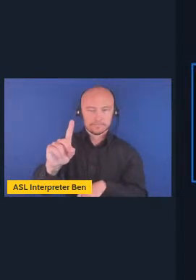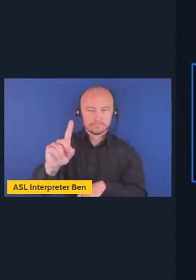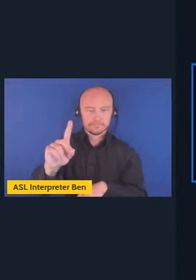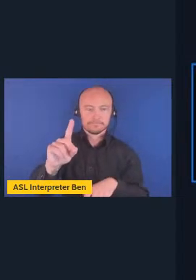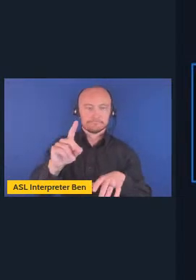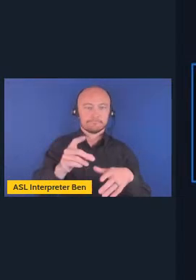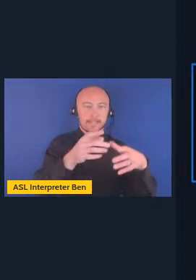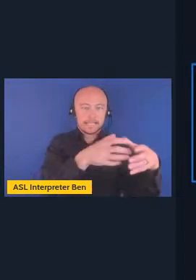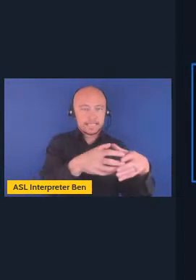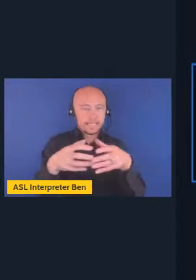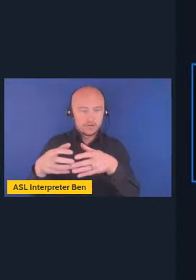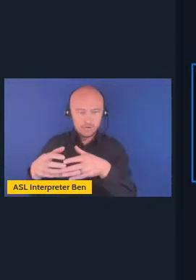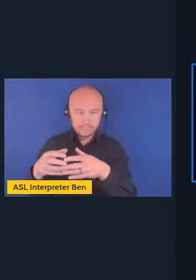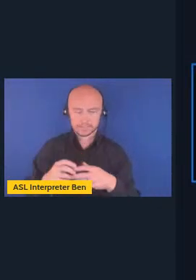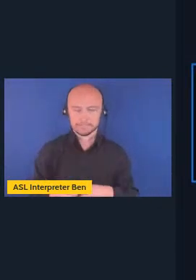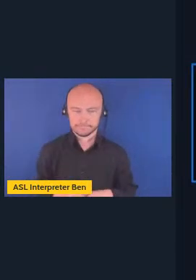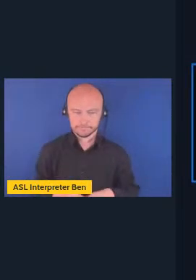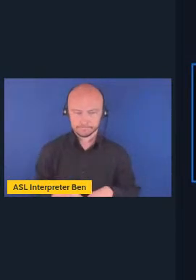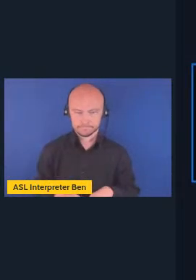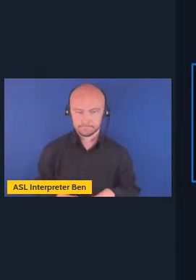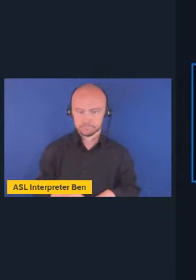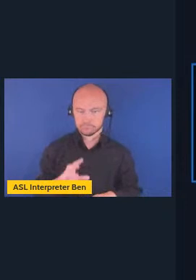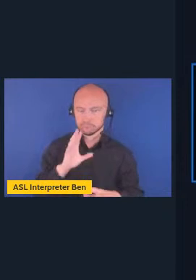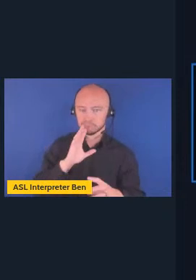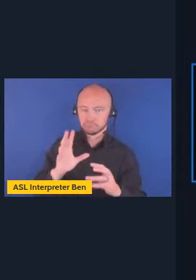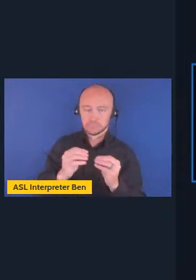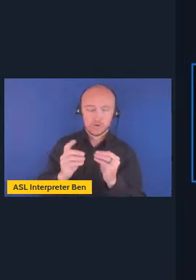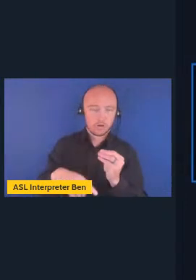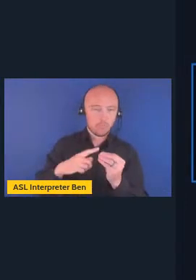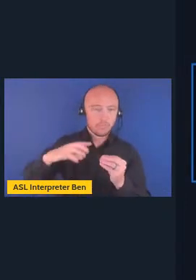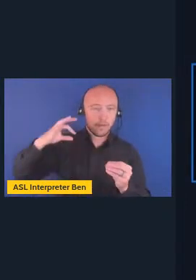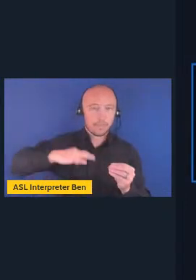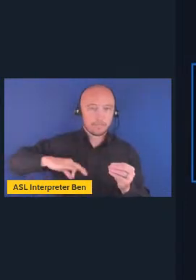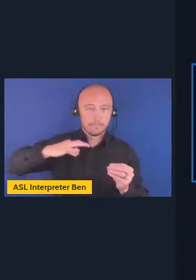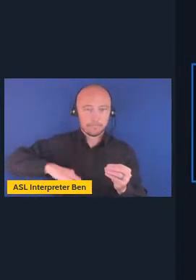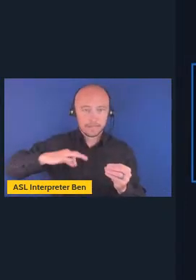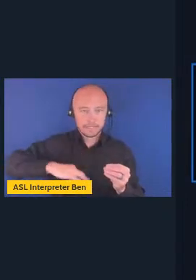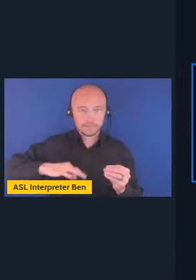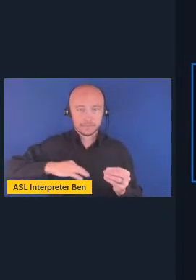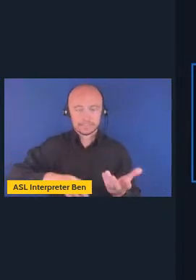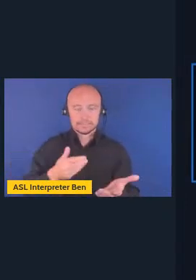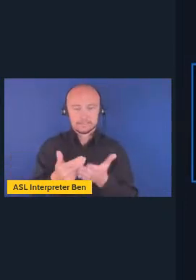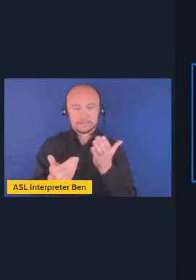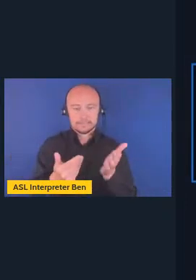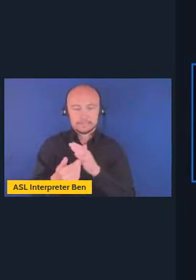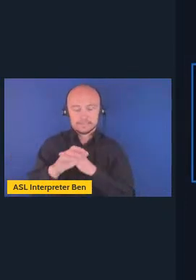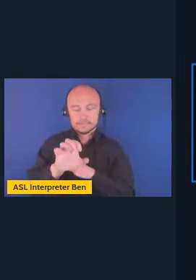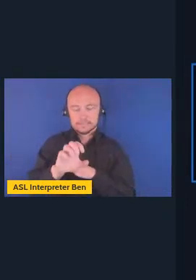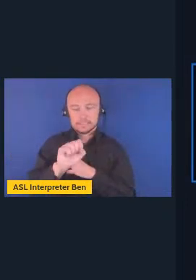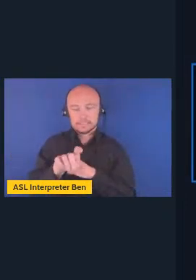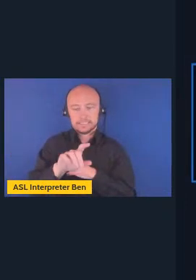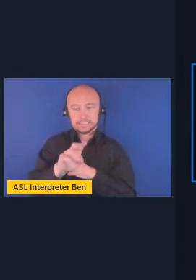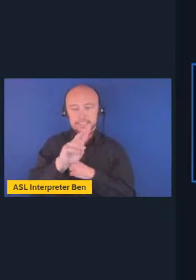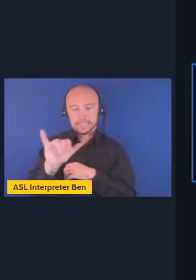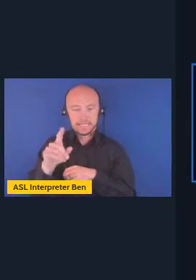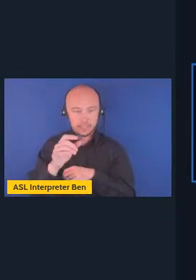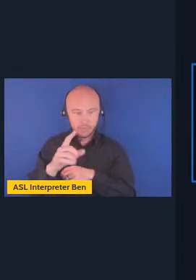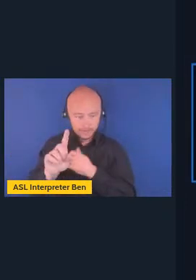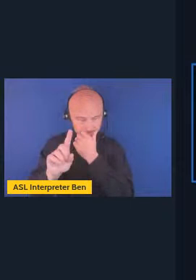containerized applications. I will talk more about the benefits of having ECS Anywhere in your